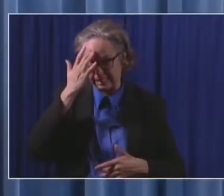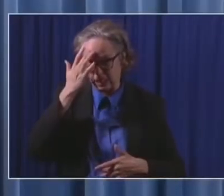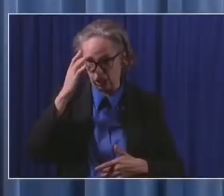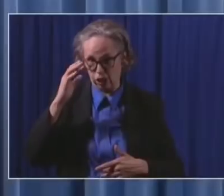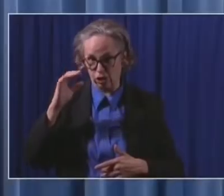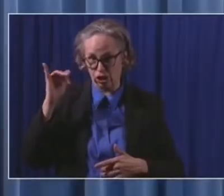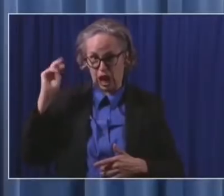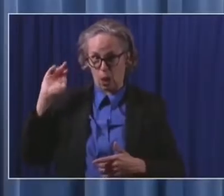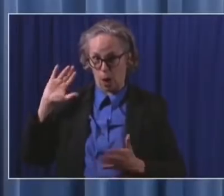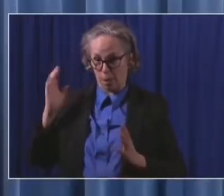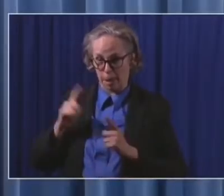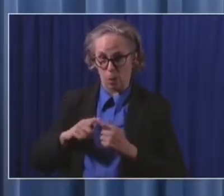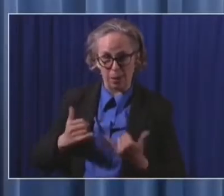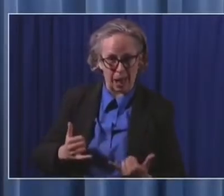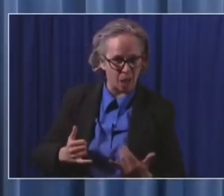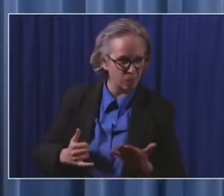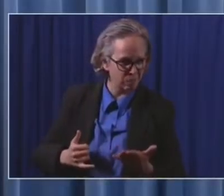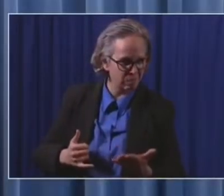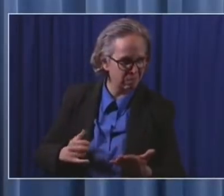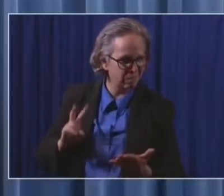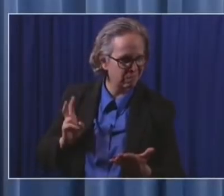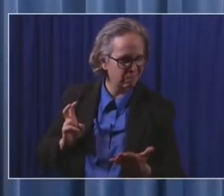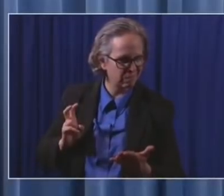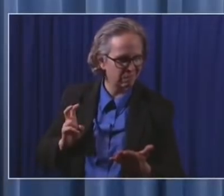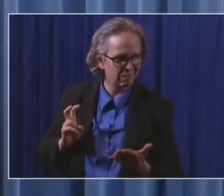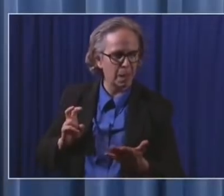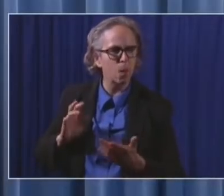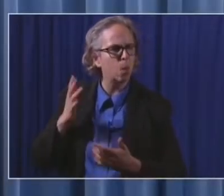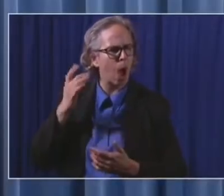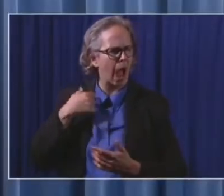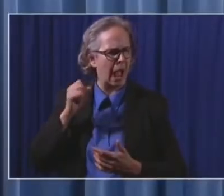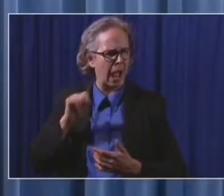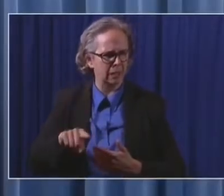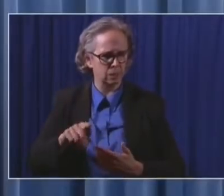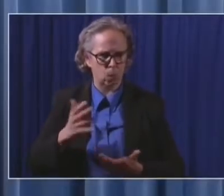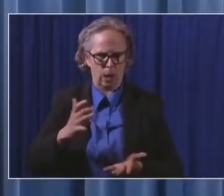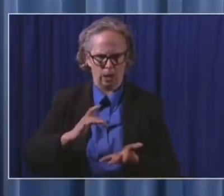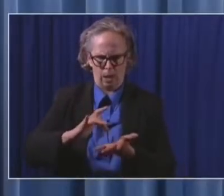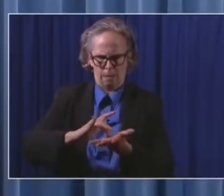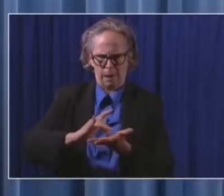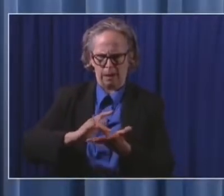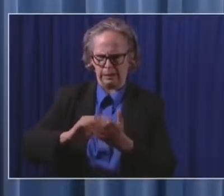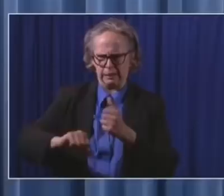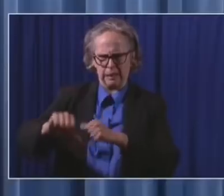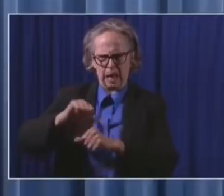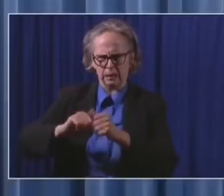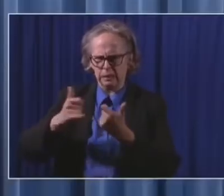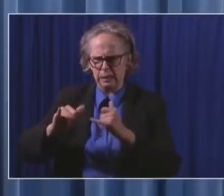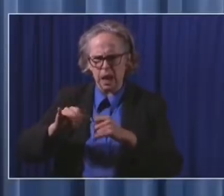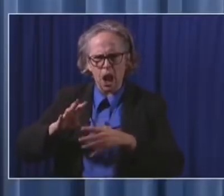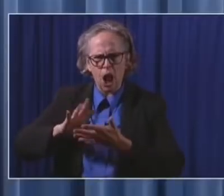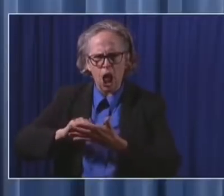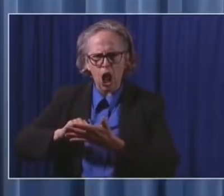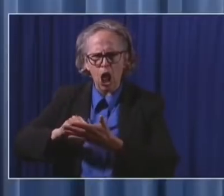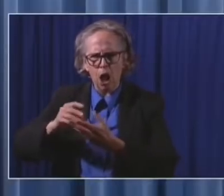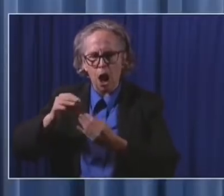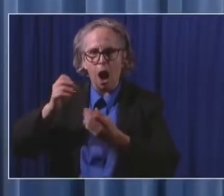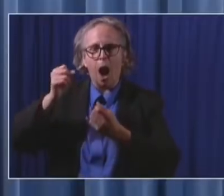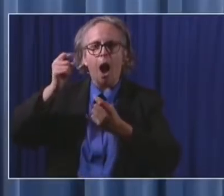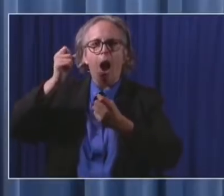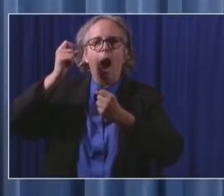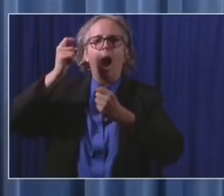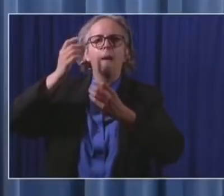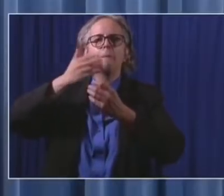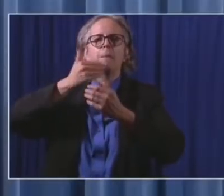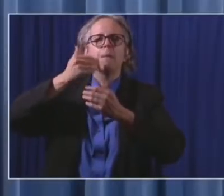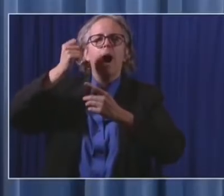sick now than 3 months ago, and you'd rather get sick, in January than now. And the reason is that medical science knows